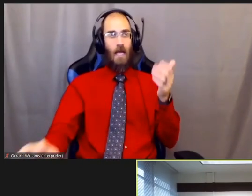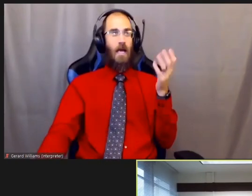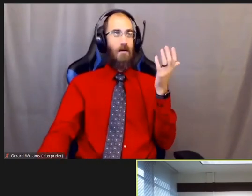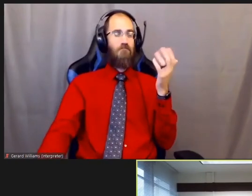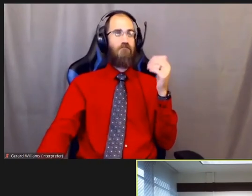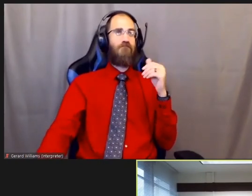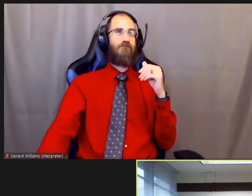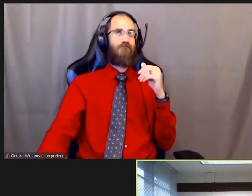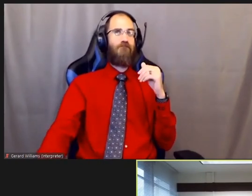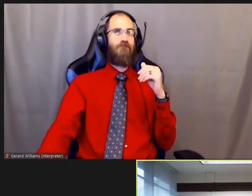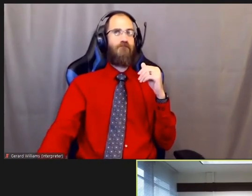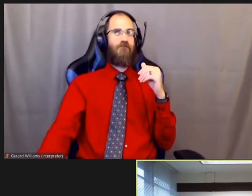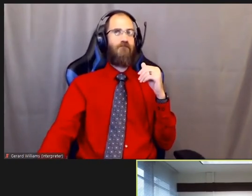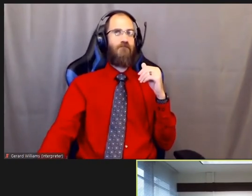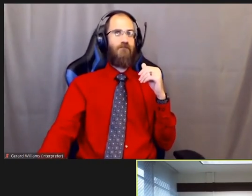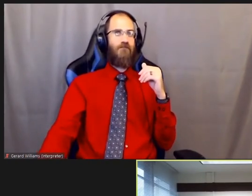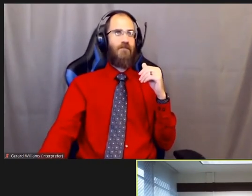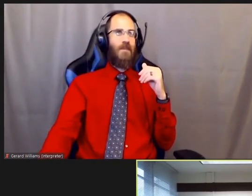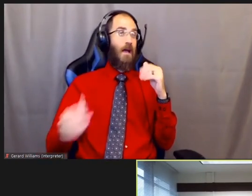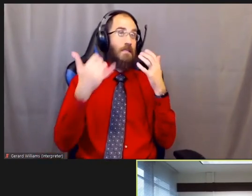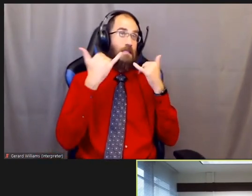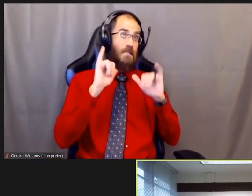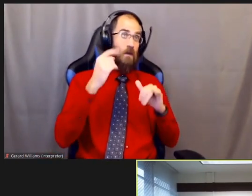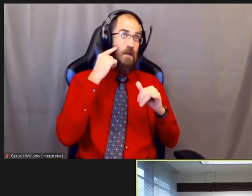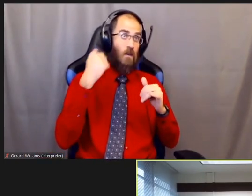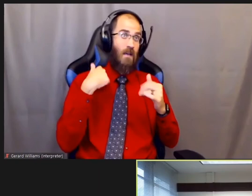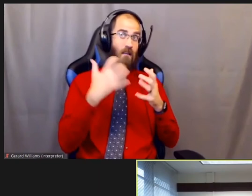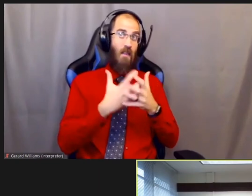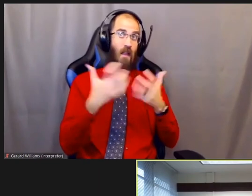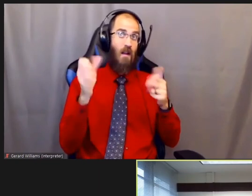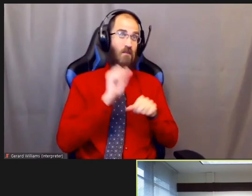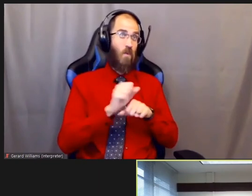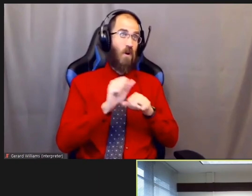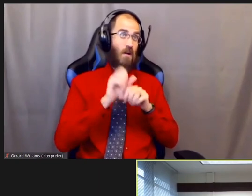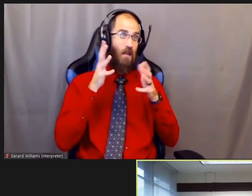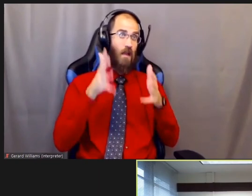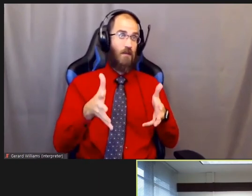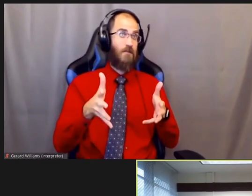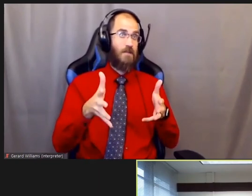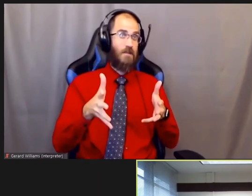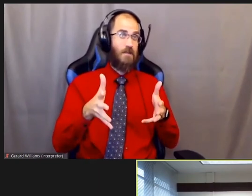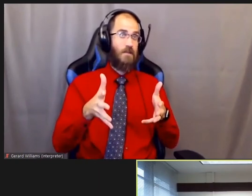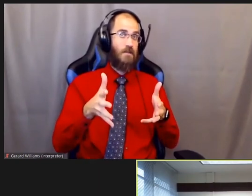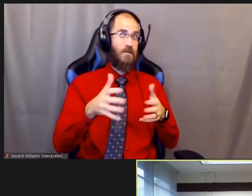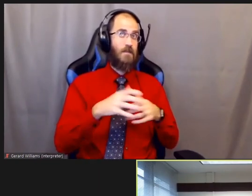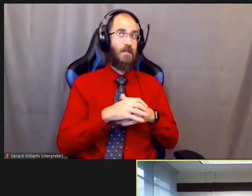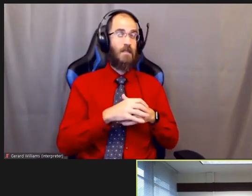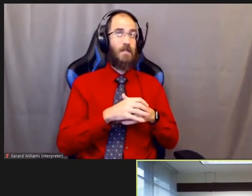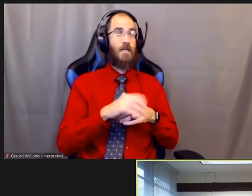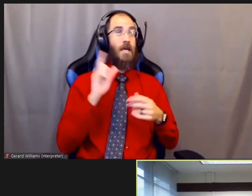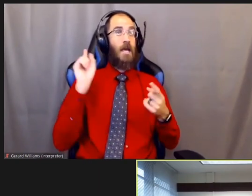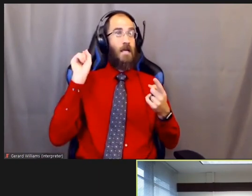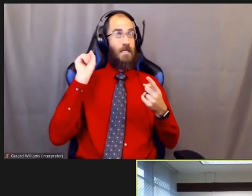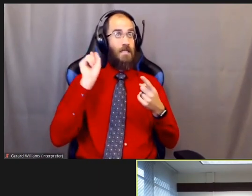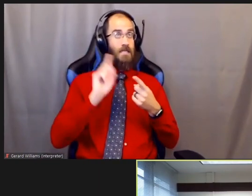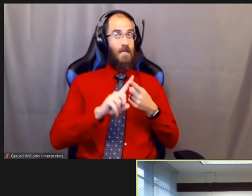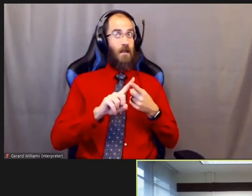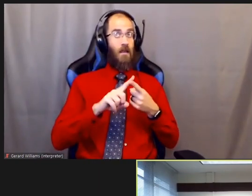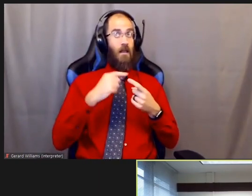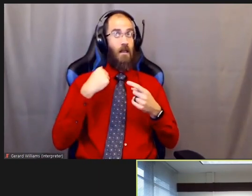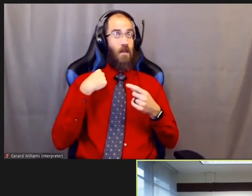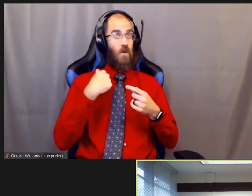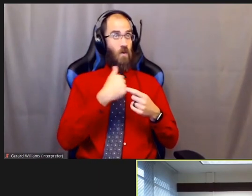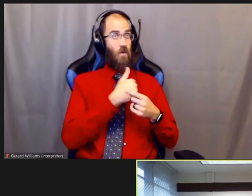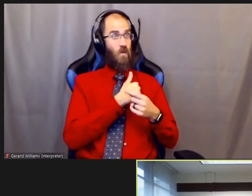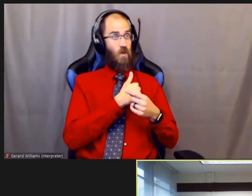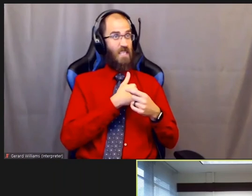I still think we have a lot of work to do. And until we do, these areas are